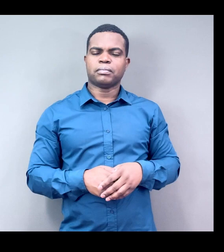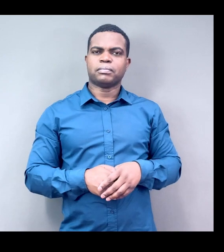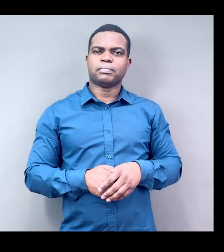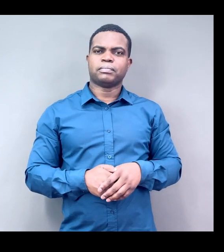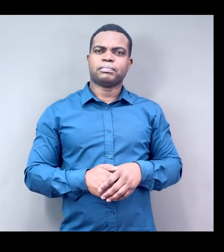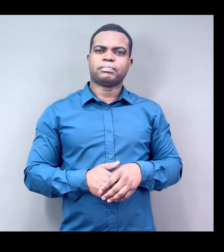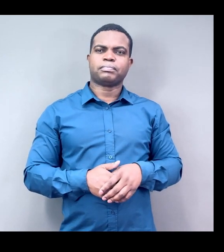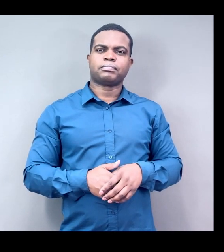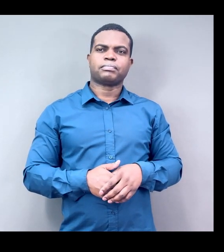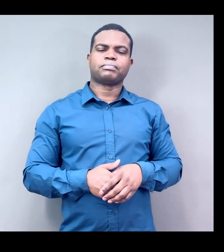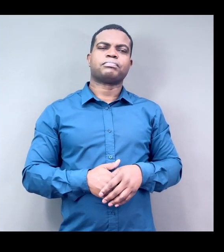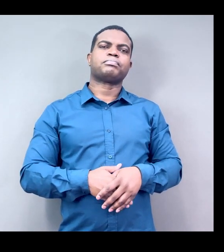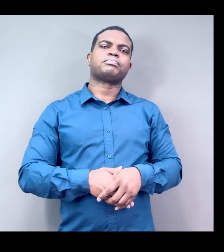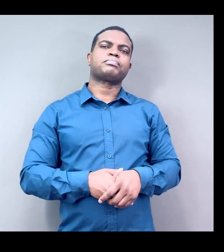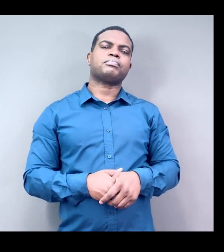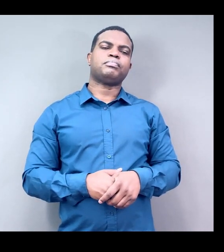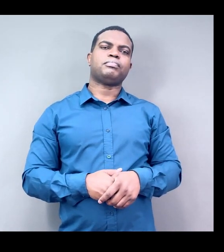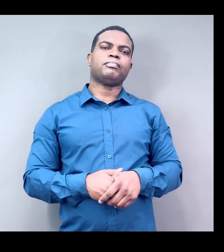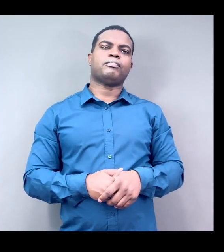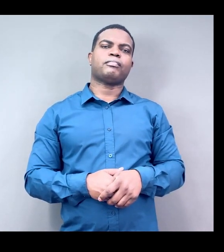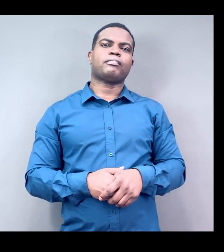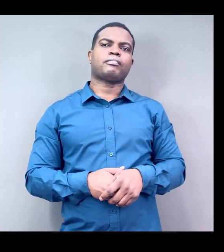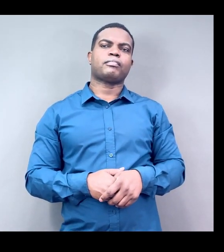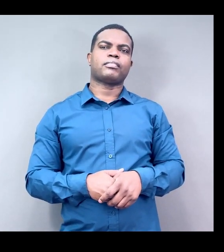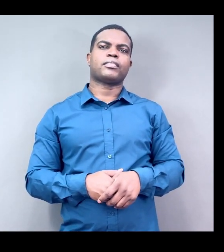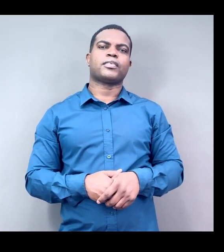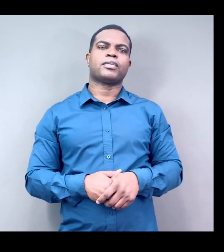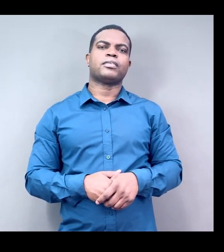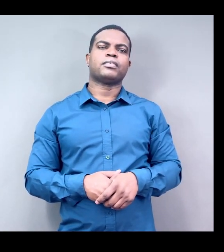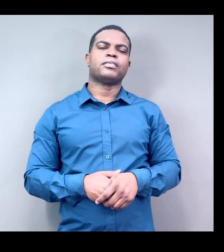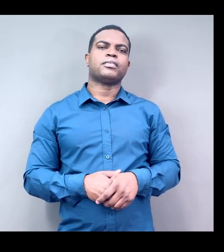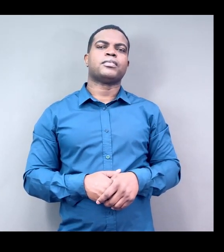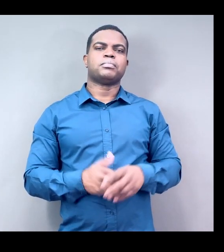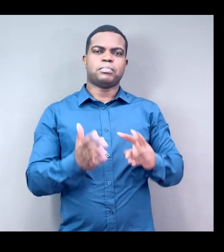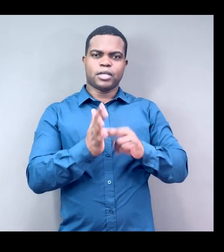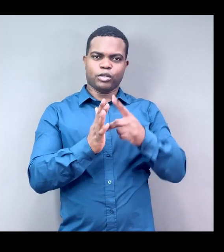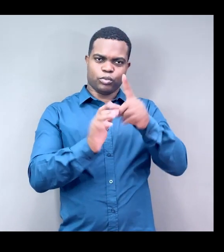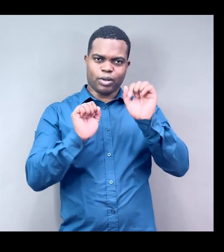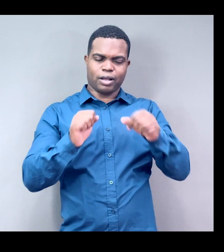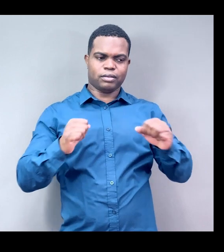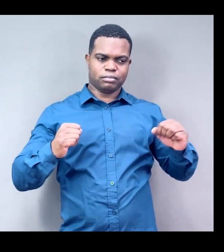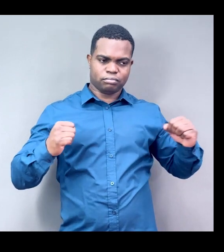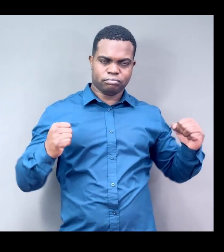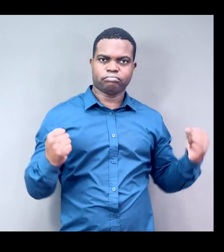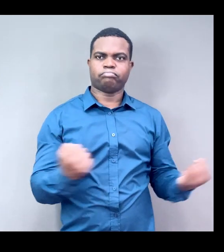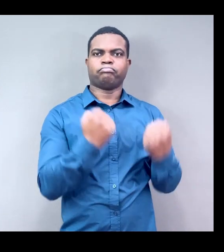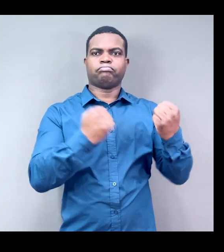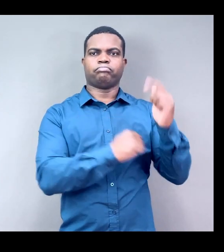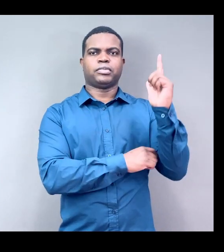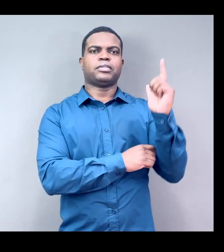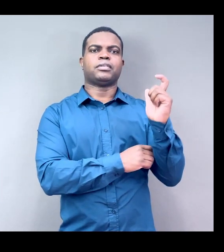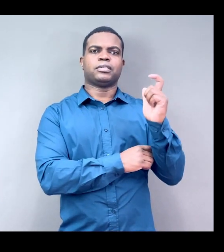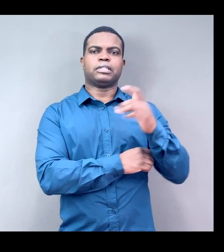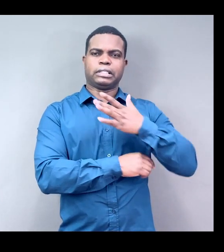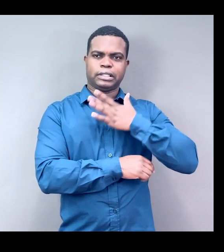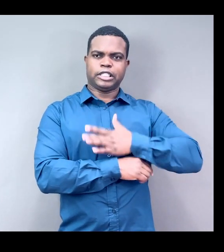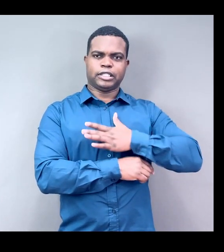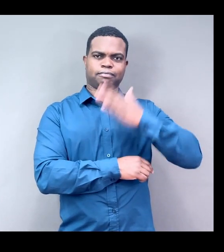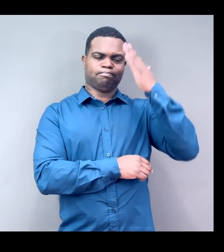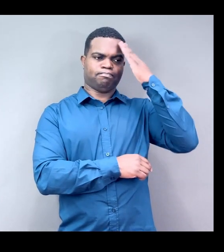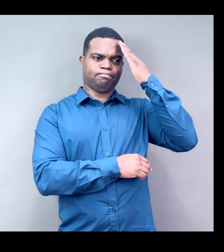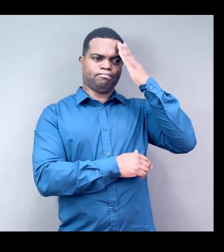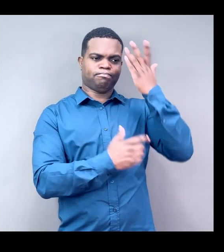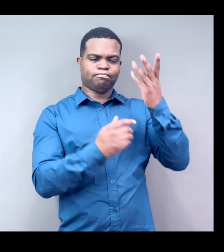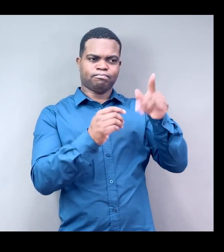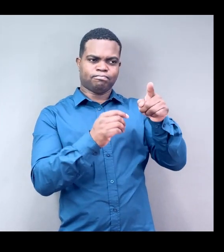awareness by 80%. So this is an indicator. That means it is measurable. That means before you start the